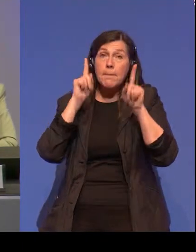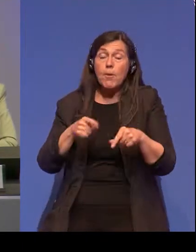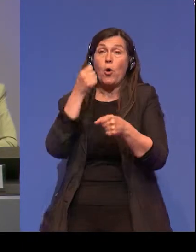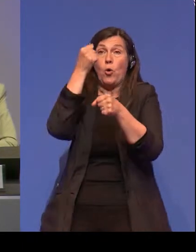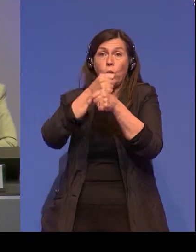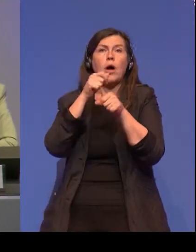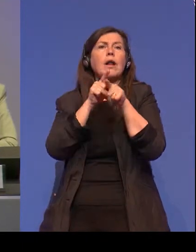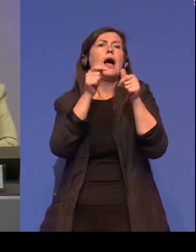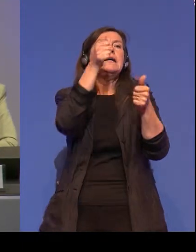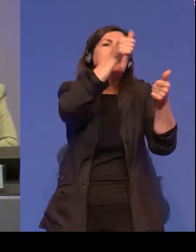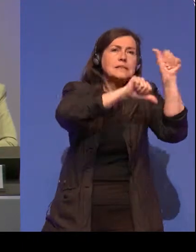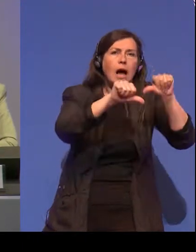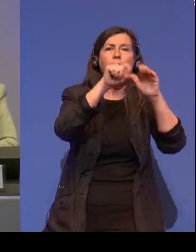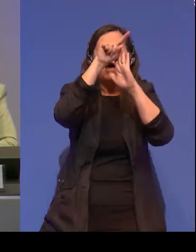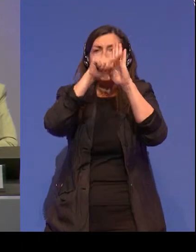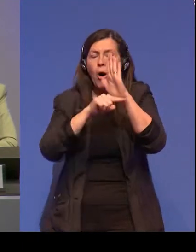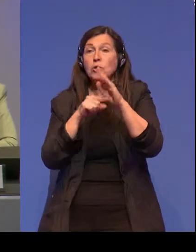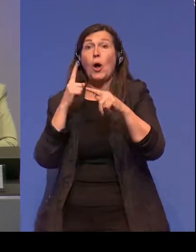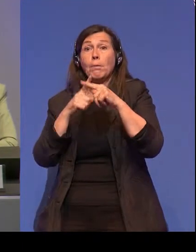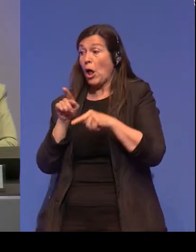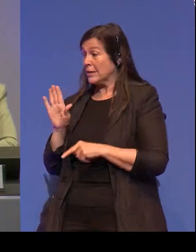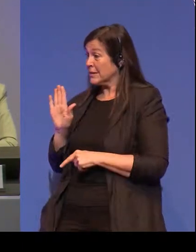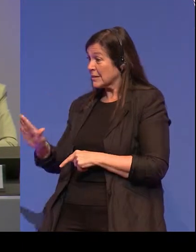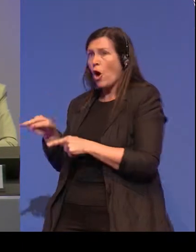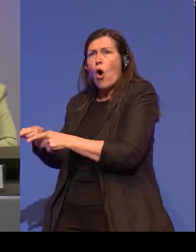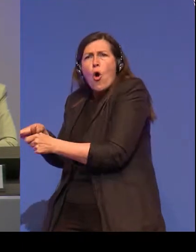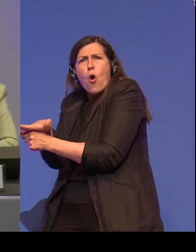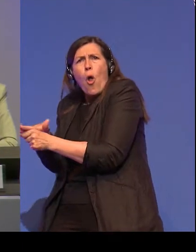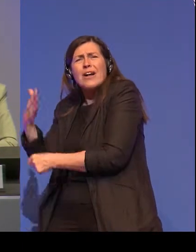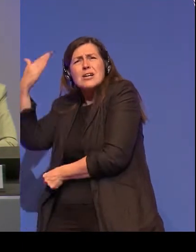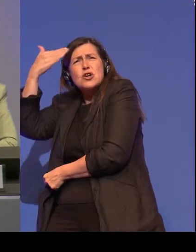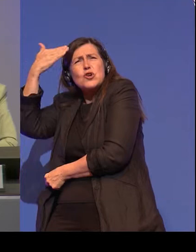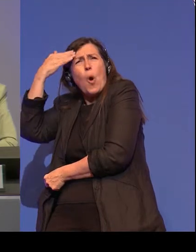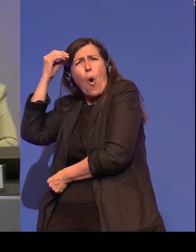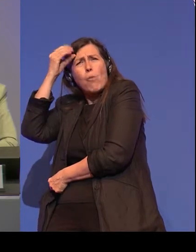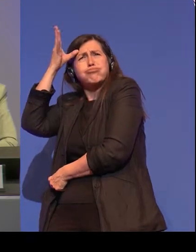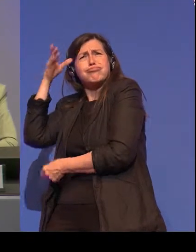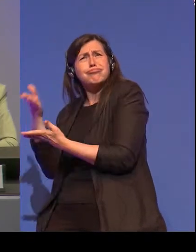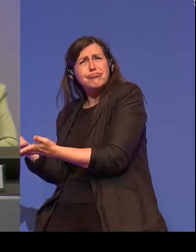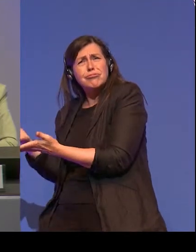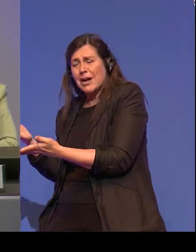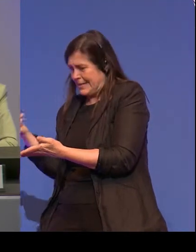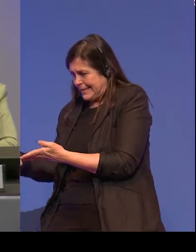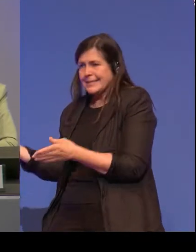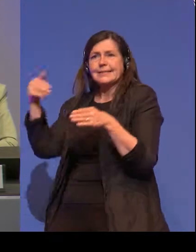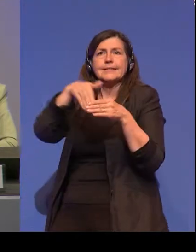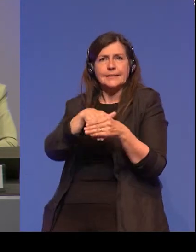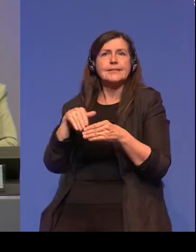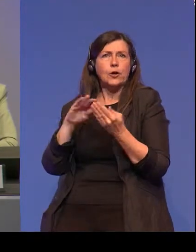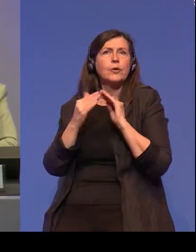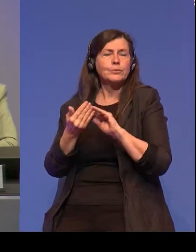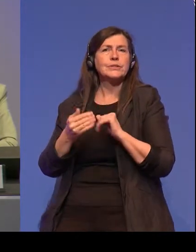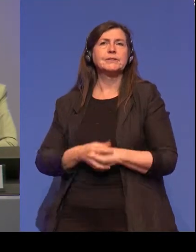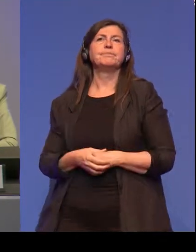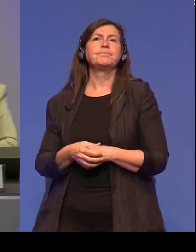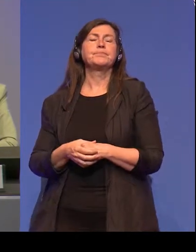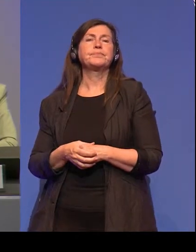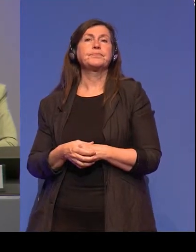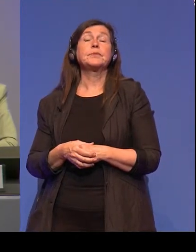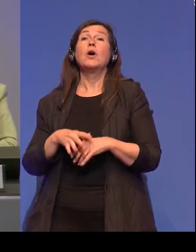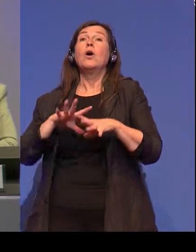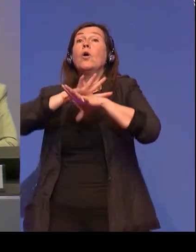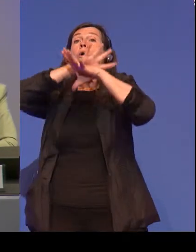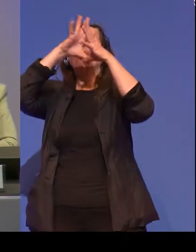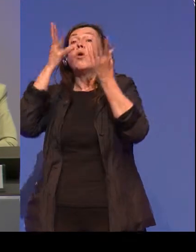and policy, local knowledge, as well as traditional practices of the local community. Secondly, comprehensive